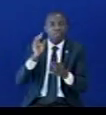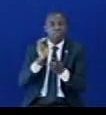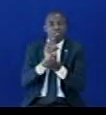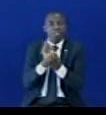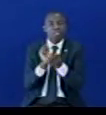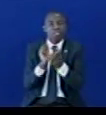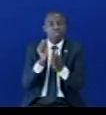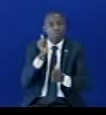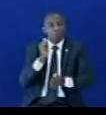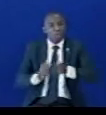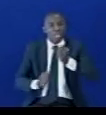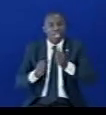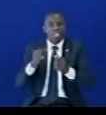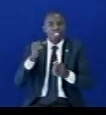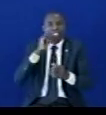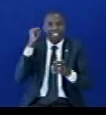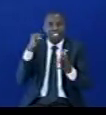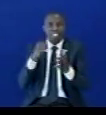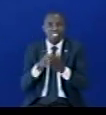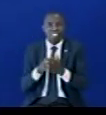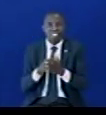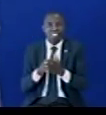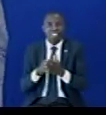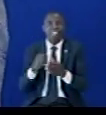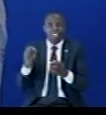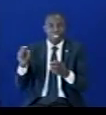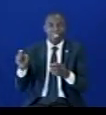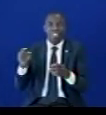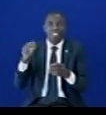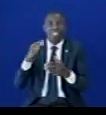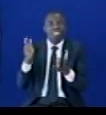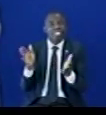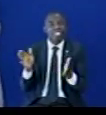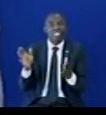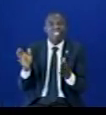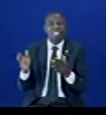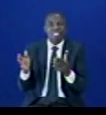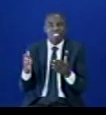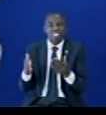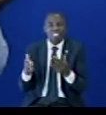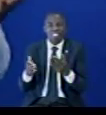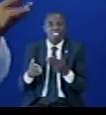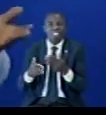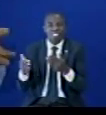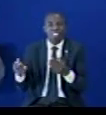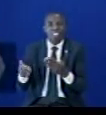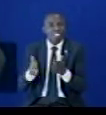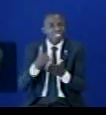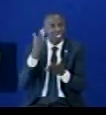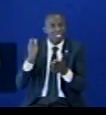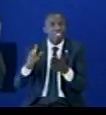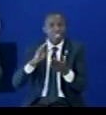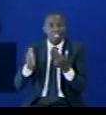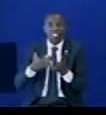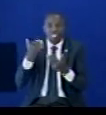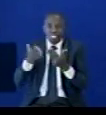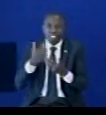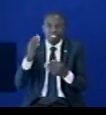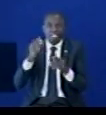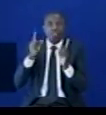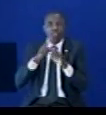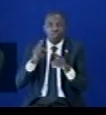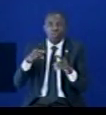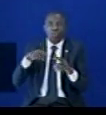is it easier to say to the sick of the palsy, thy sins be forgiven